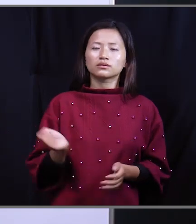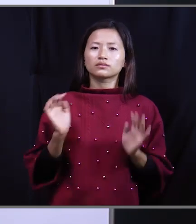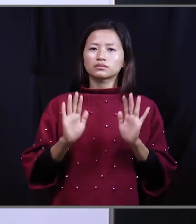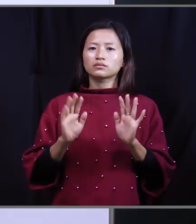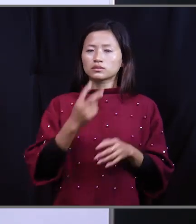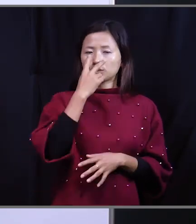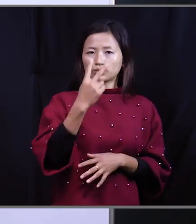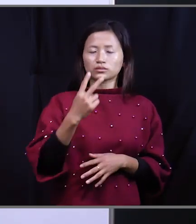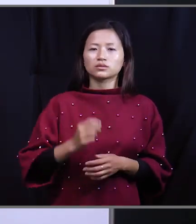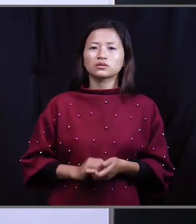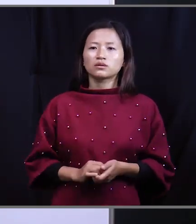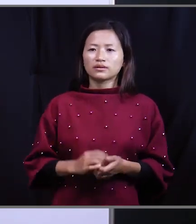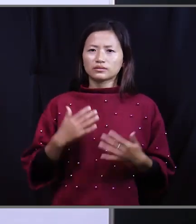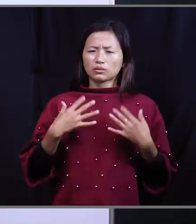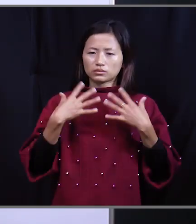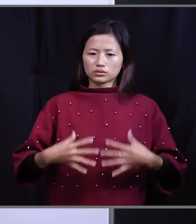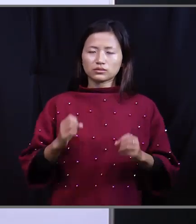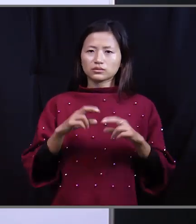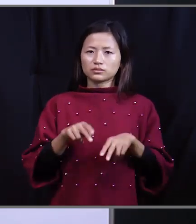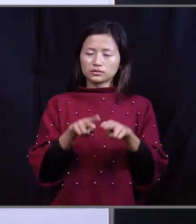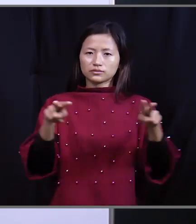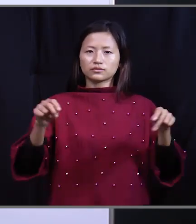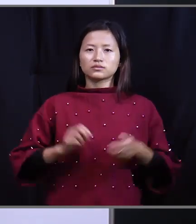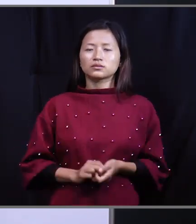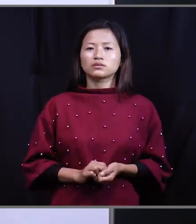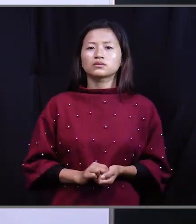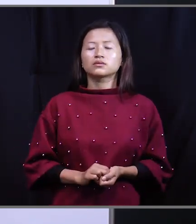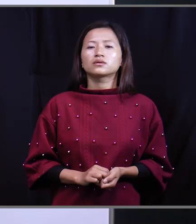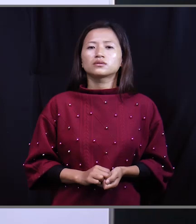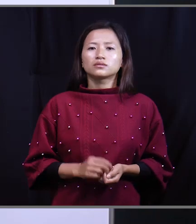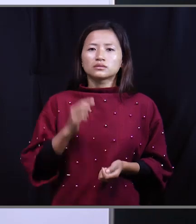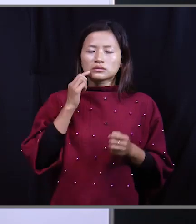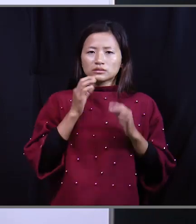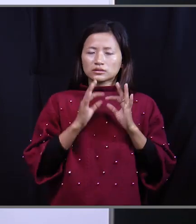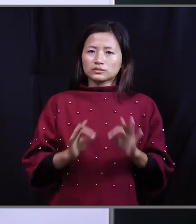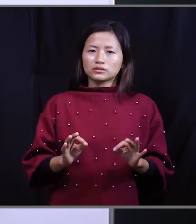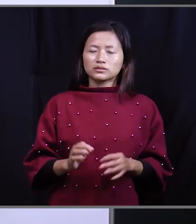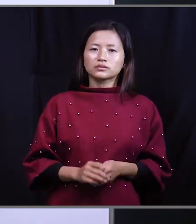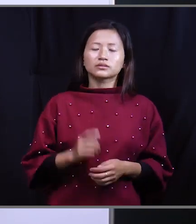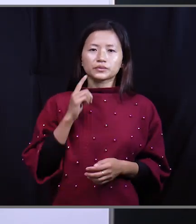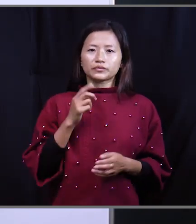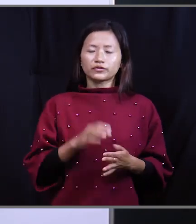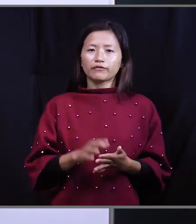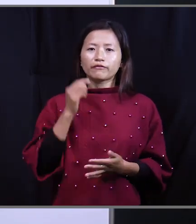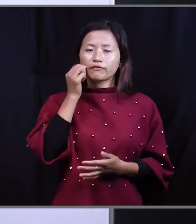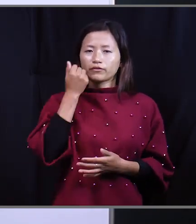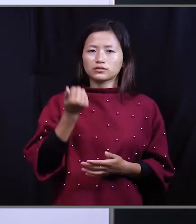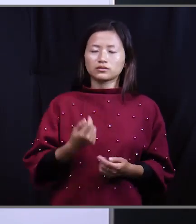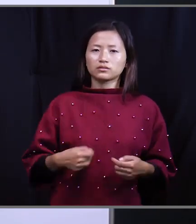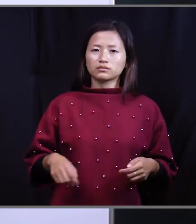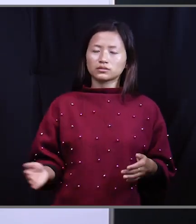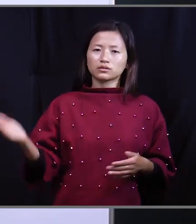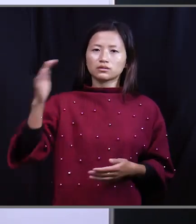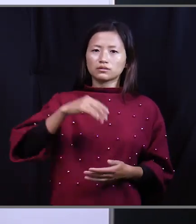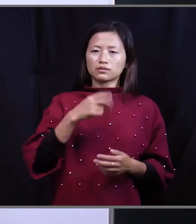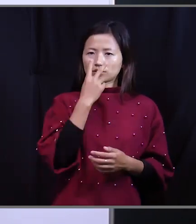They have the looks also, the character also, it may be different, especially the looks and all. It does not come out as the exact clone of a father, or it does not